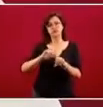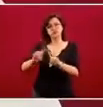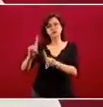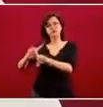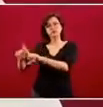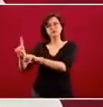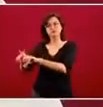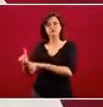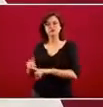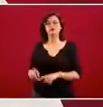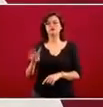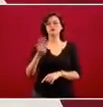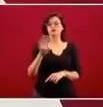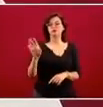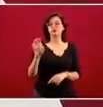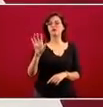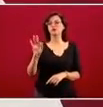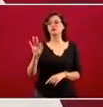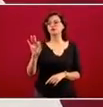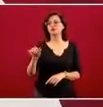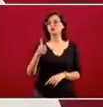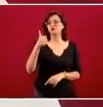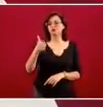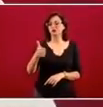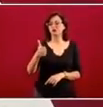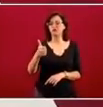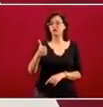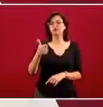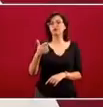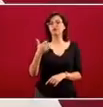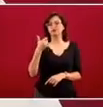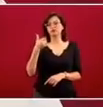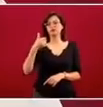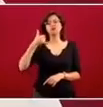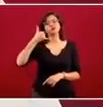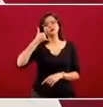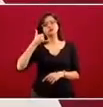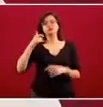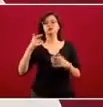not exclusively COVID, but part of it.